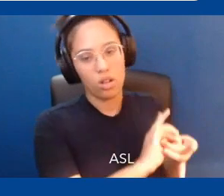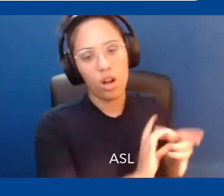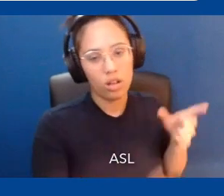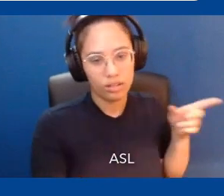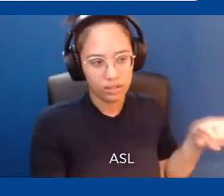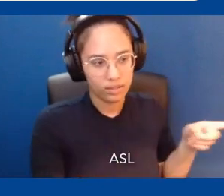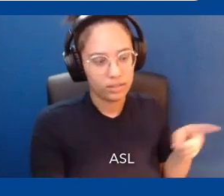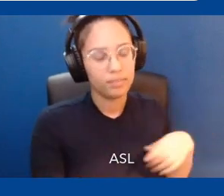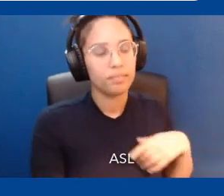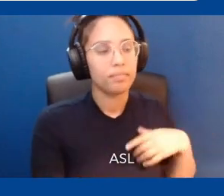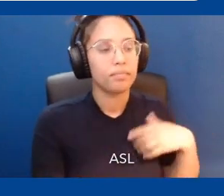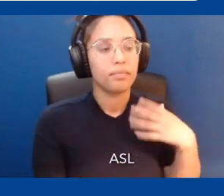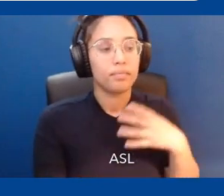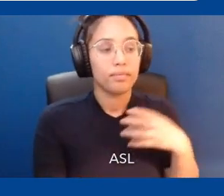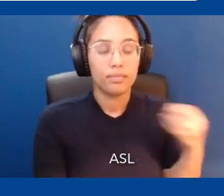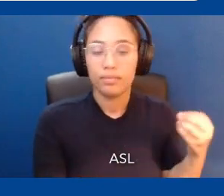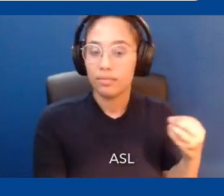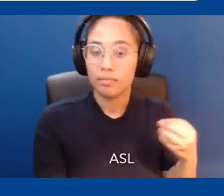And